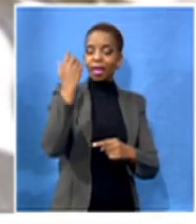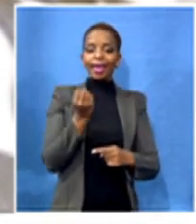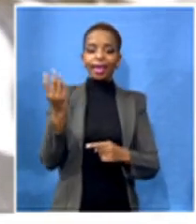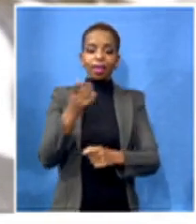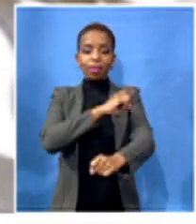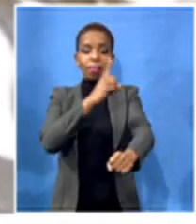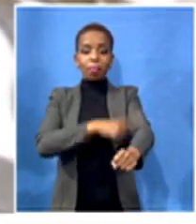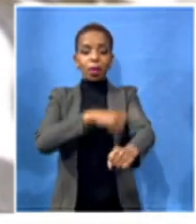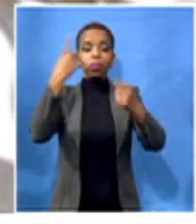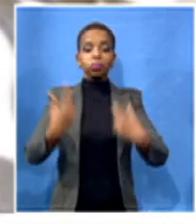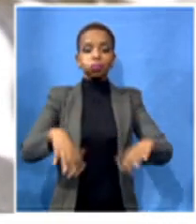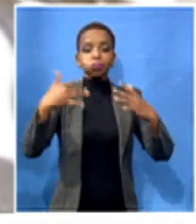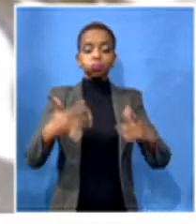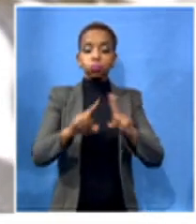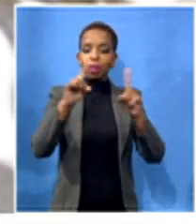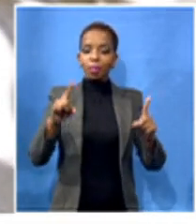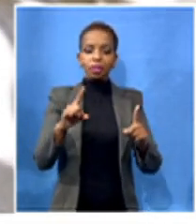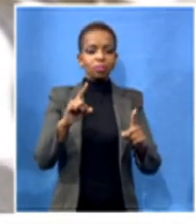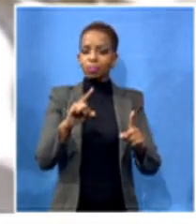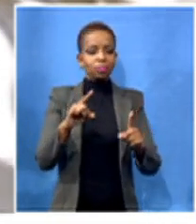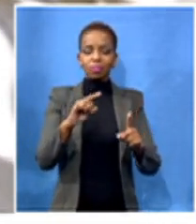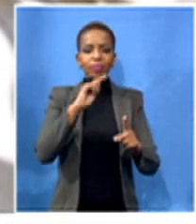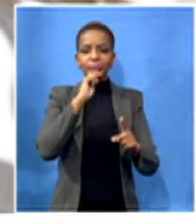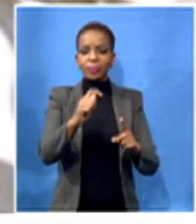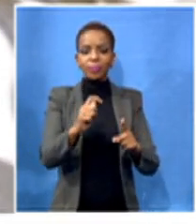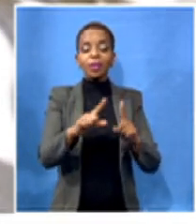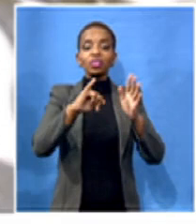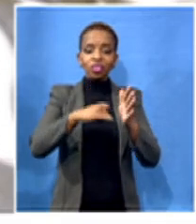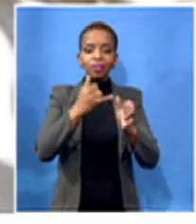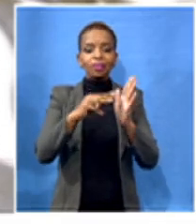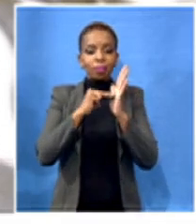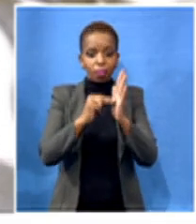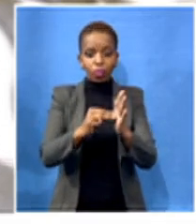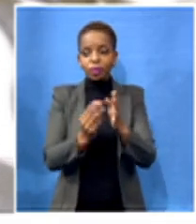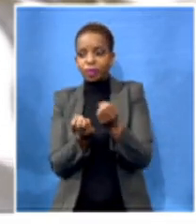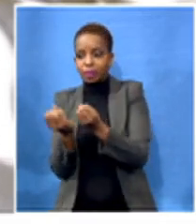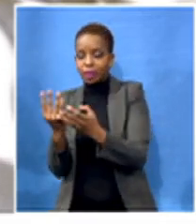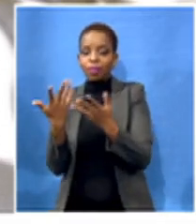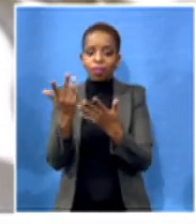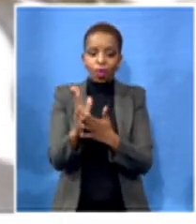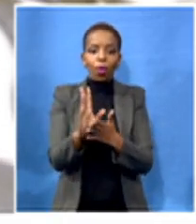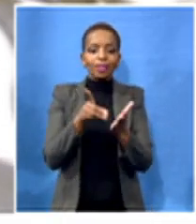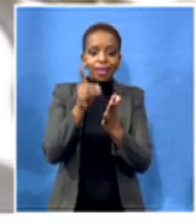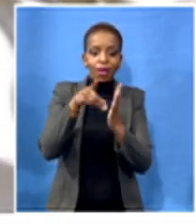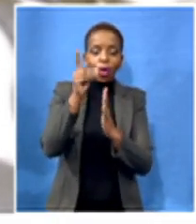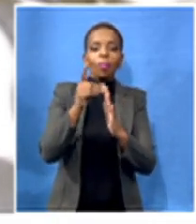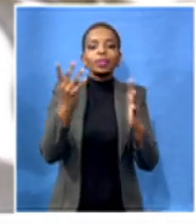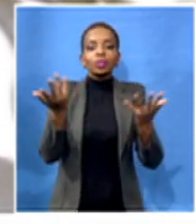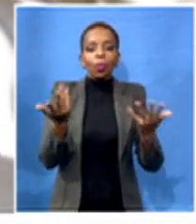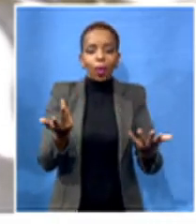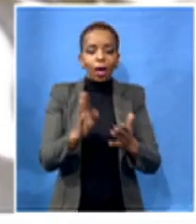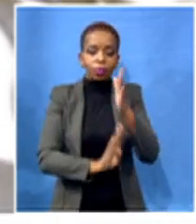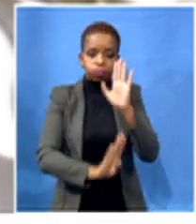the model of development is not just a broad macro development at a national level, but they are saying development must